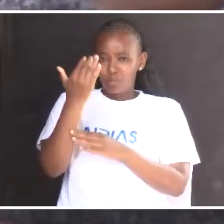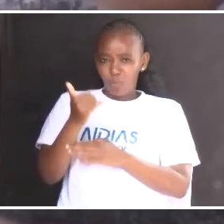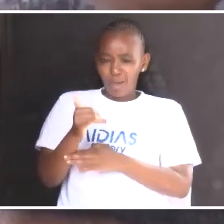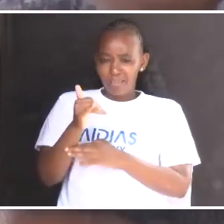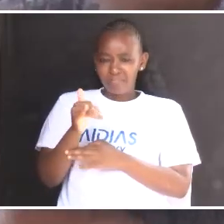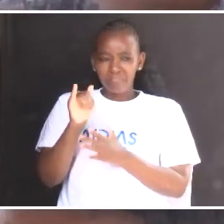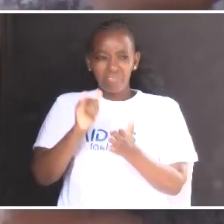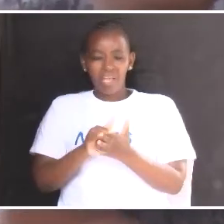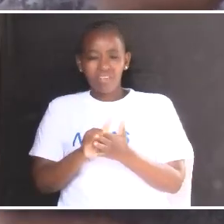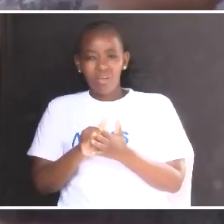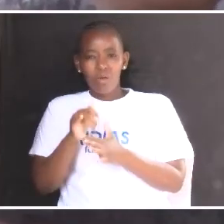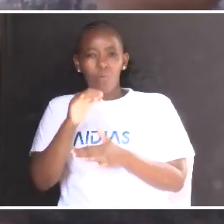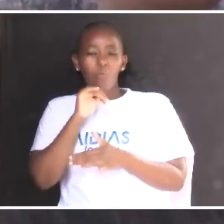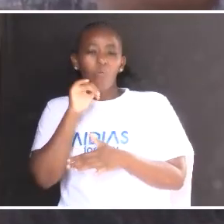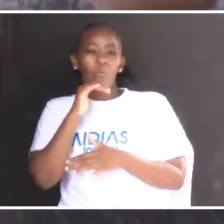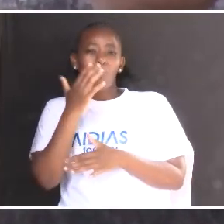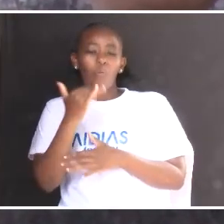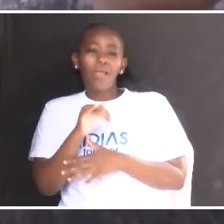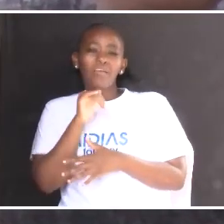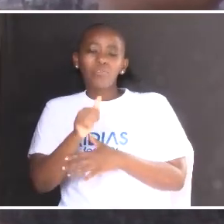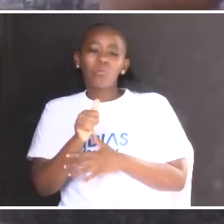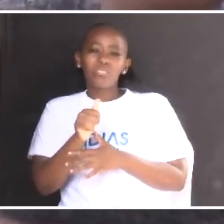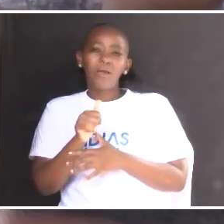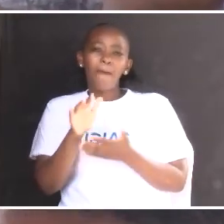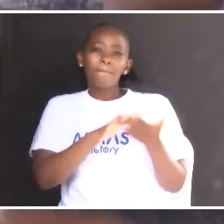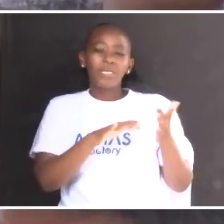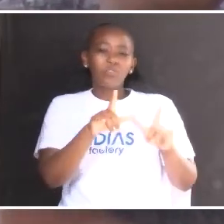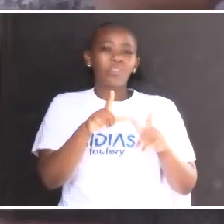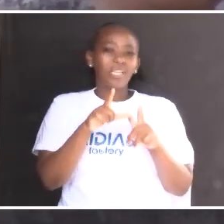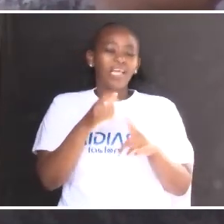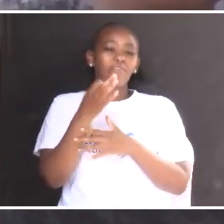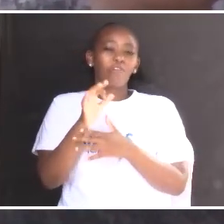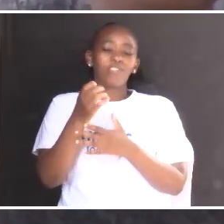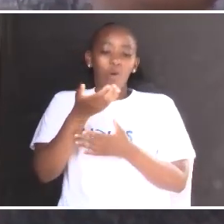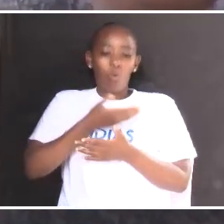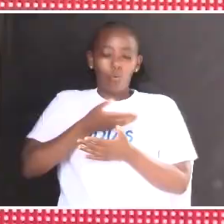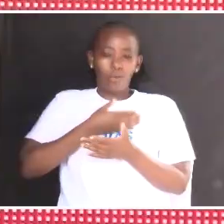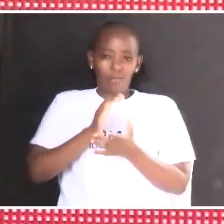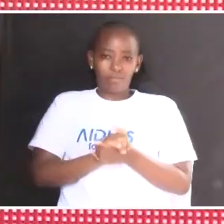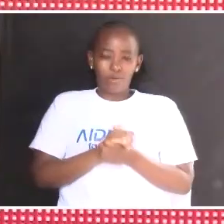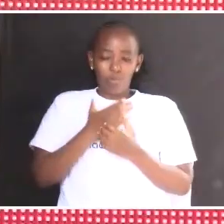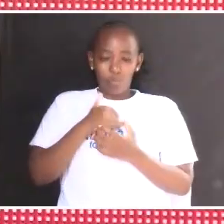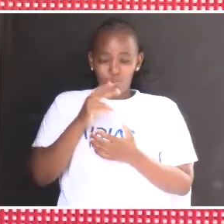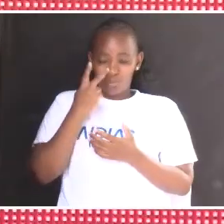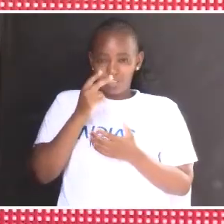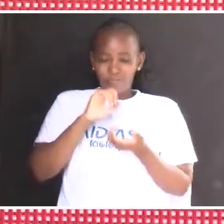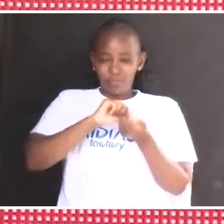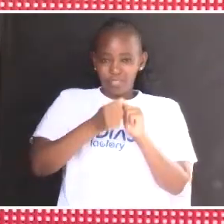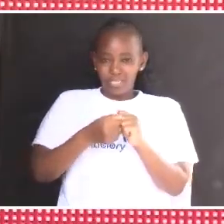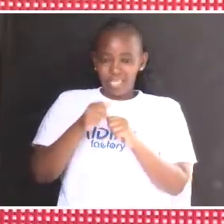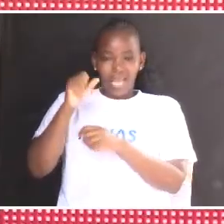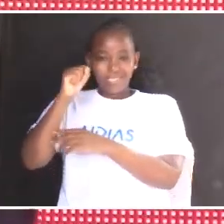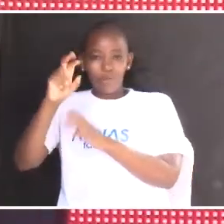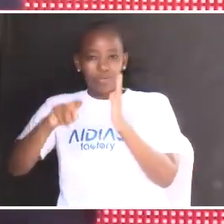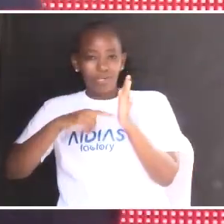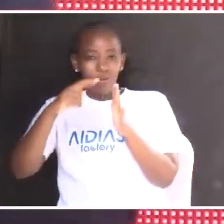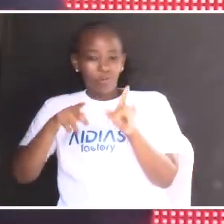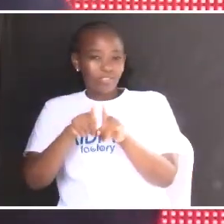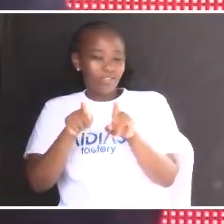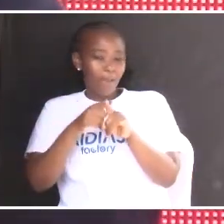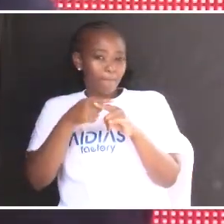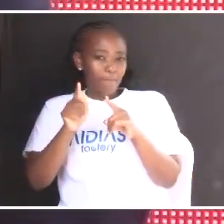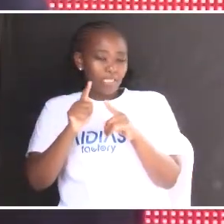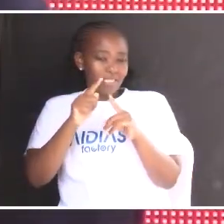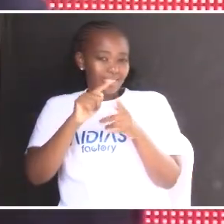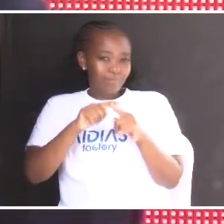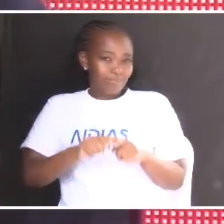that? Why can't it be based on the life of the author? We are looking at that in the amendments. Sound recording, the same, but it's based on the year